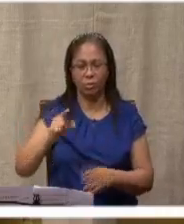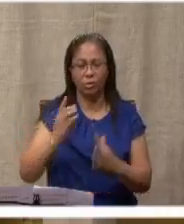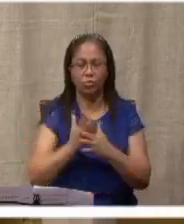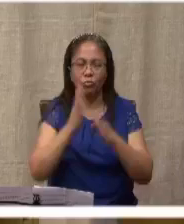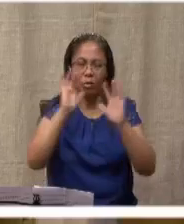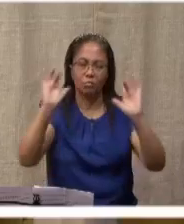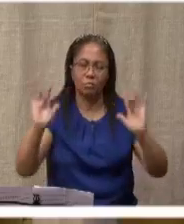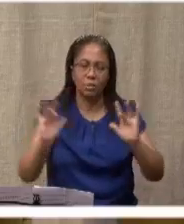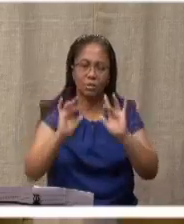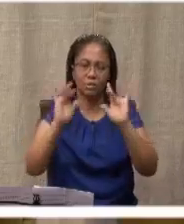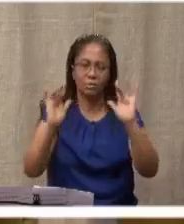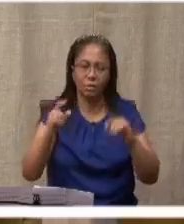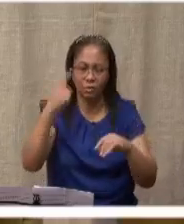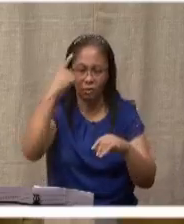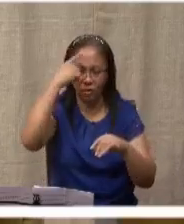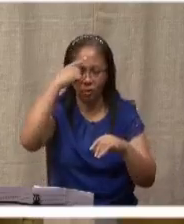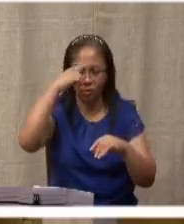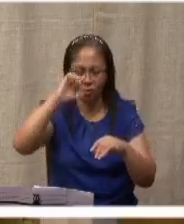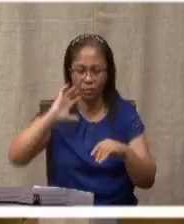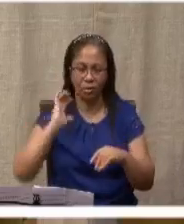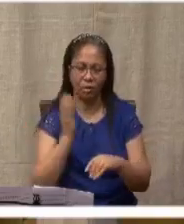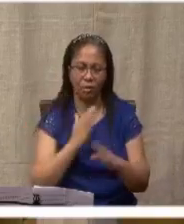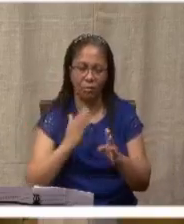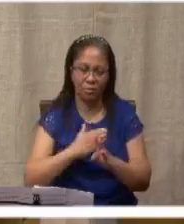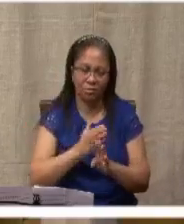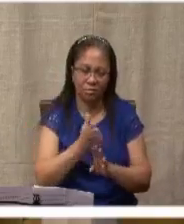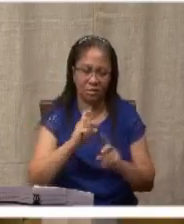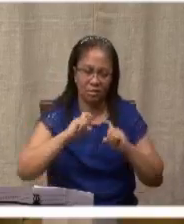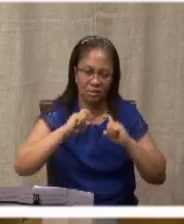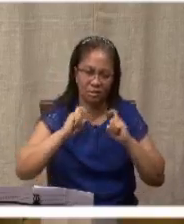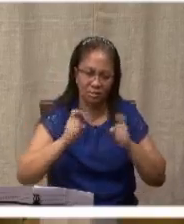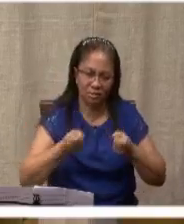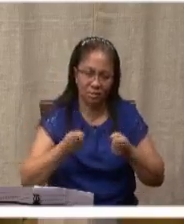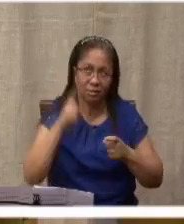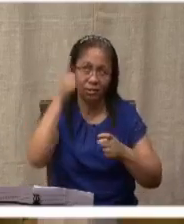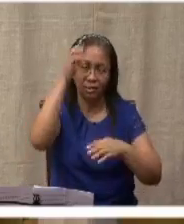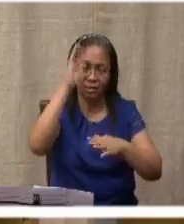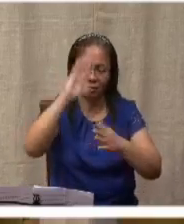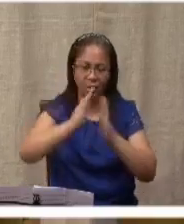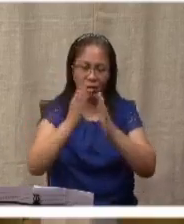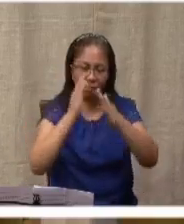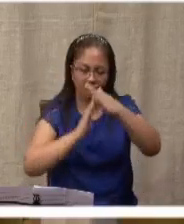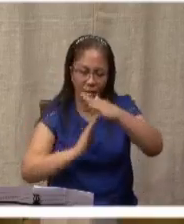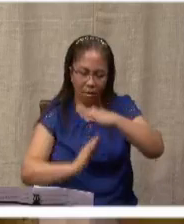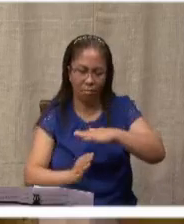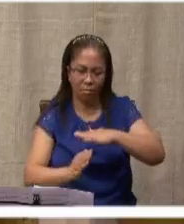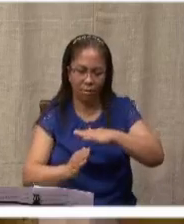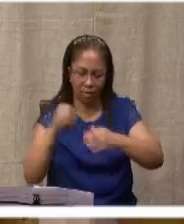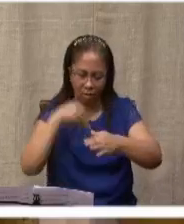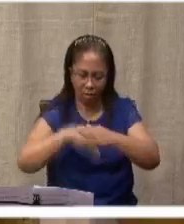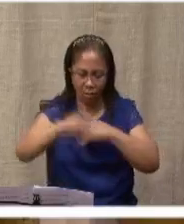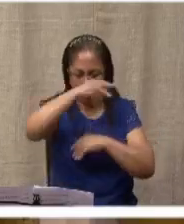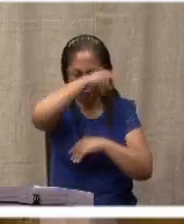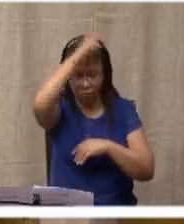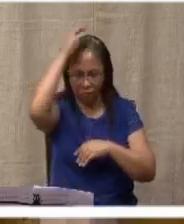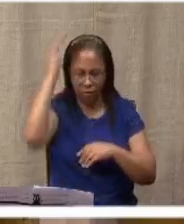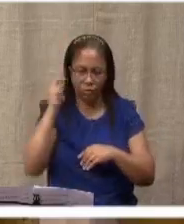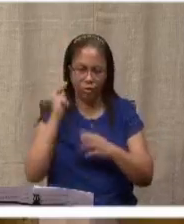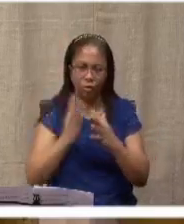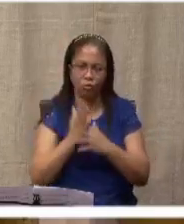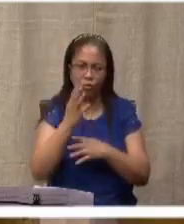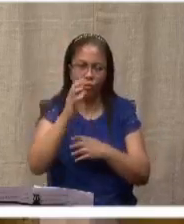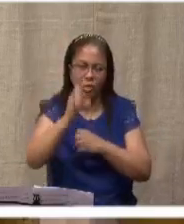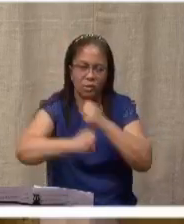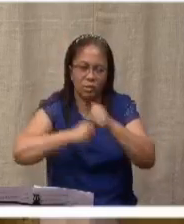compassion for the waywardness that is ours he humbled himself and was born of the virgin and by the passion of the